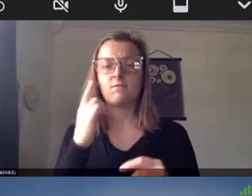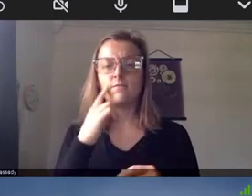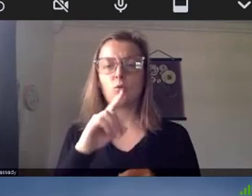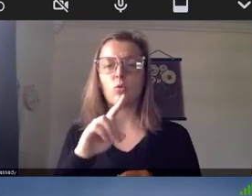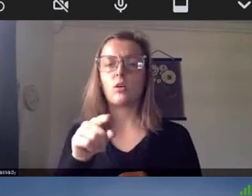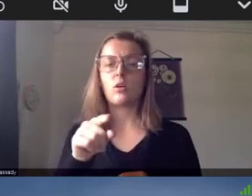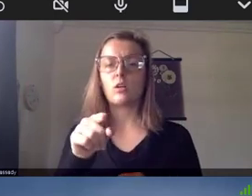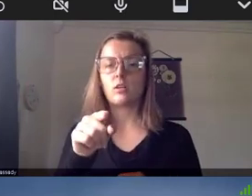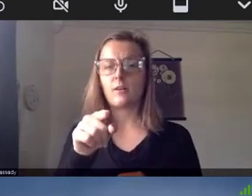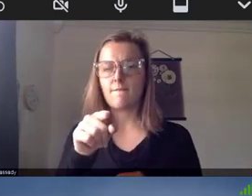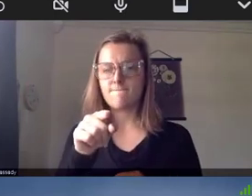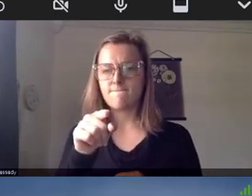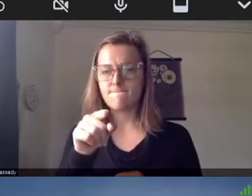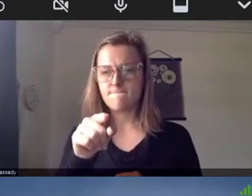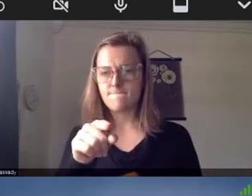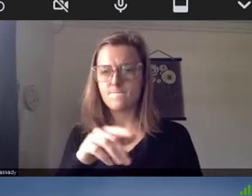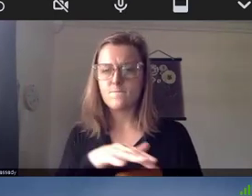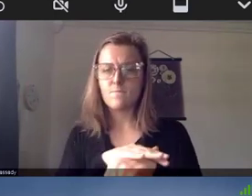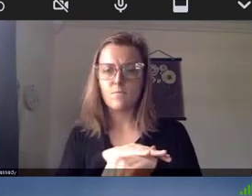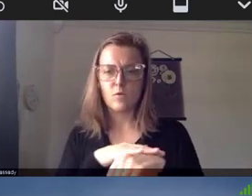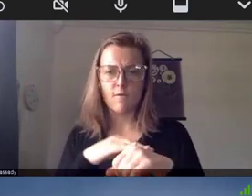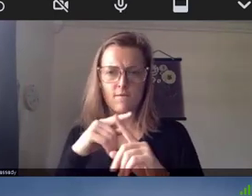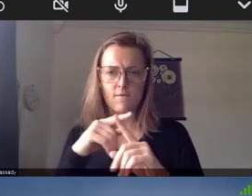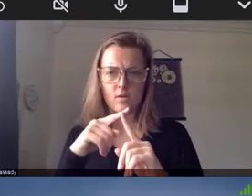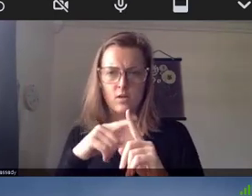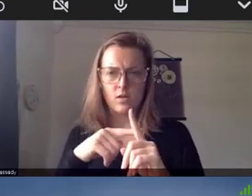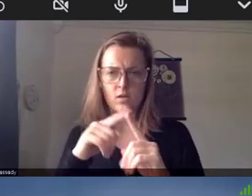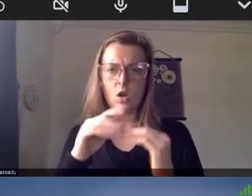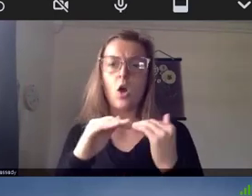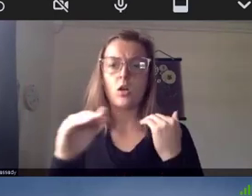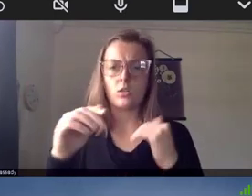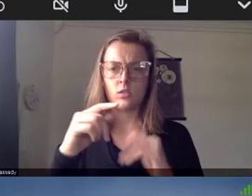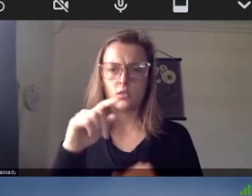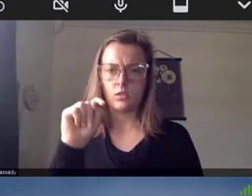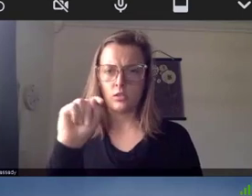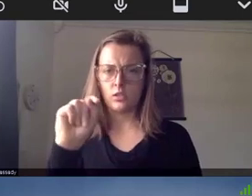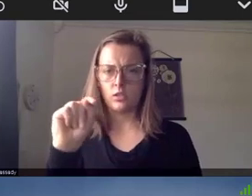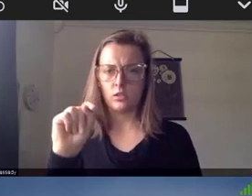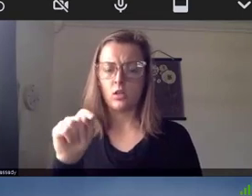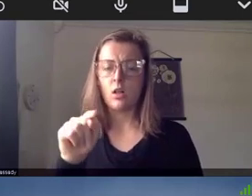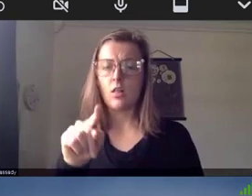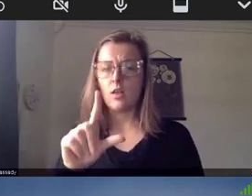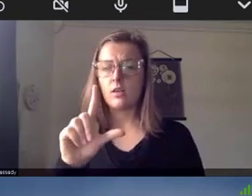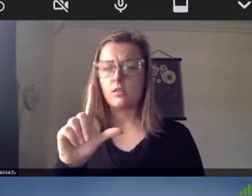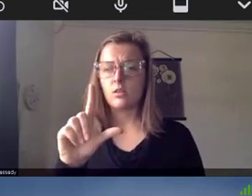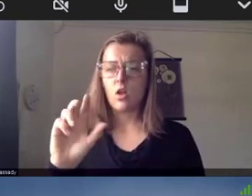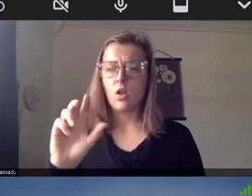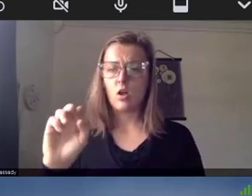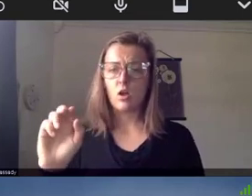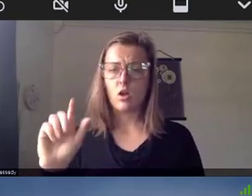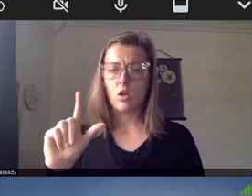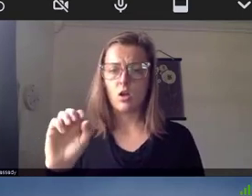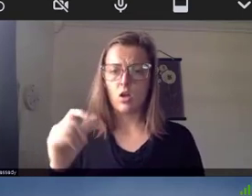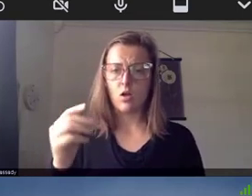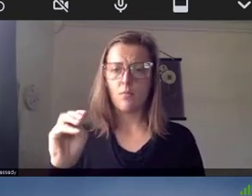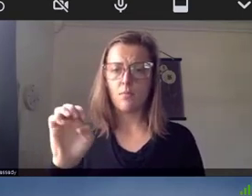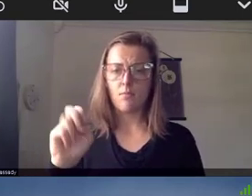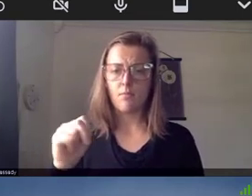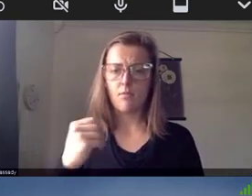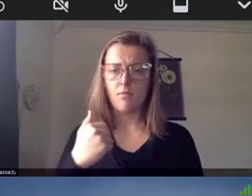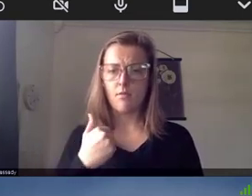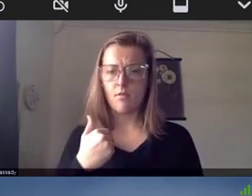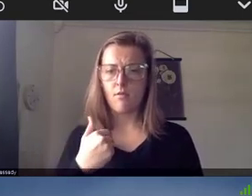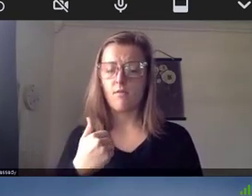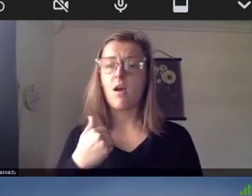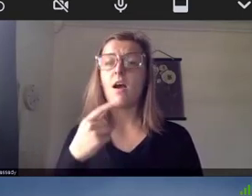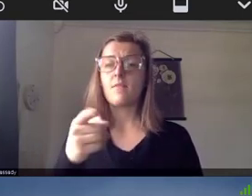differences. We have this this equation for our temperature difference at X divided by our initial